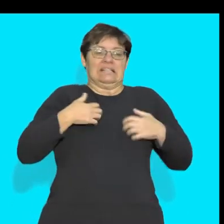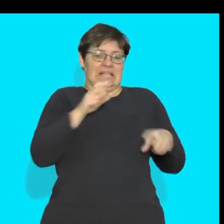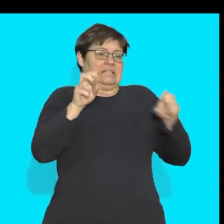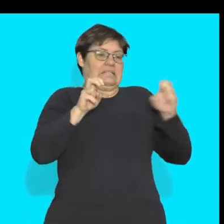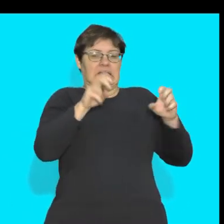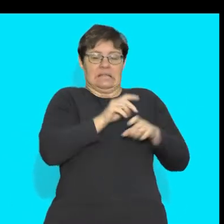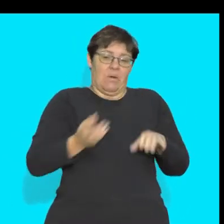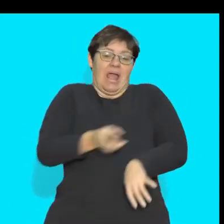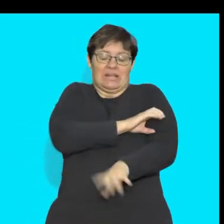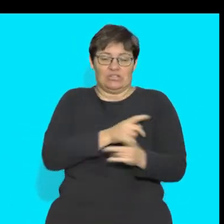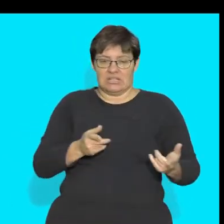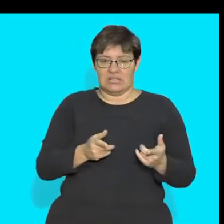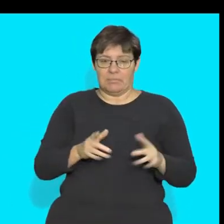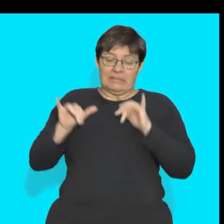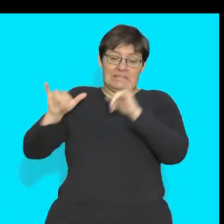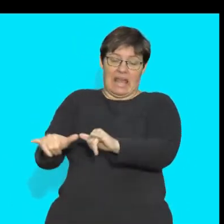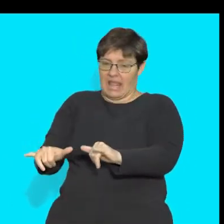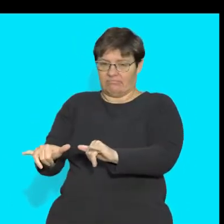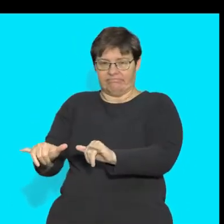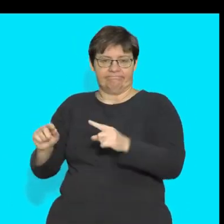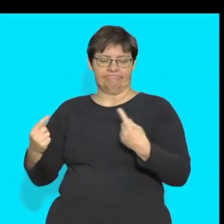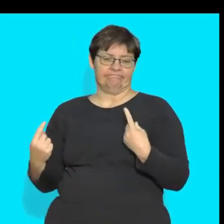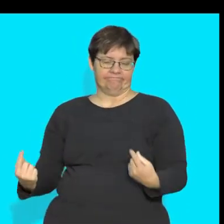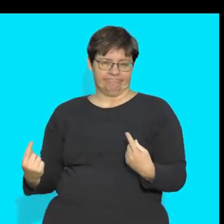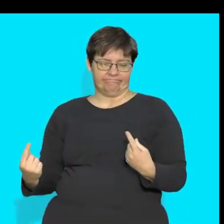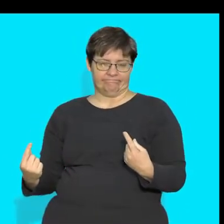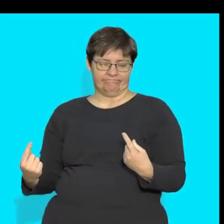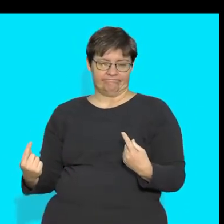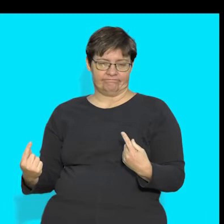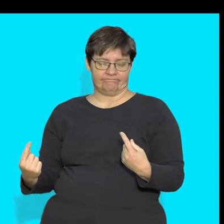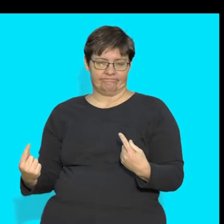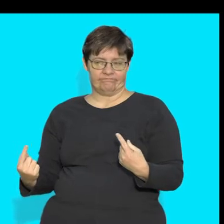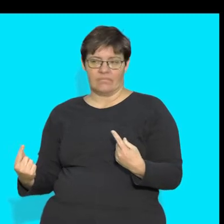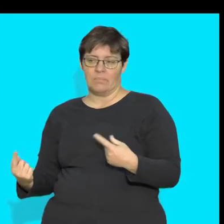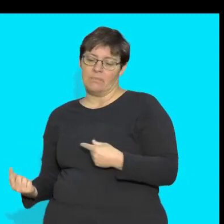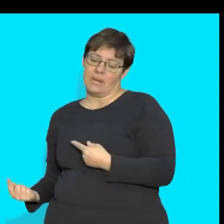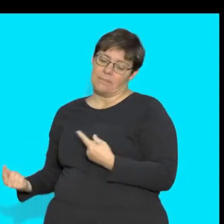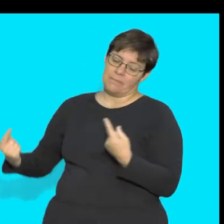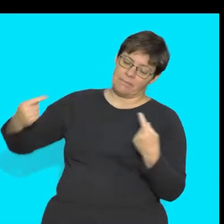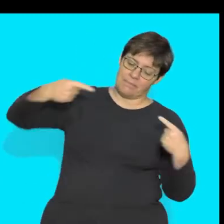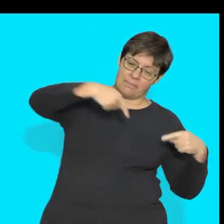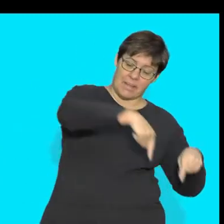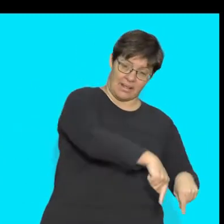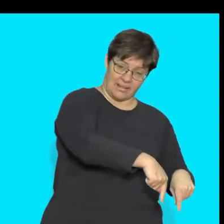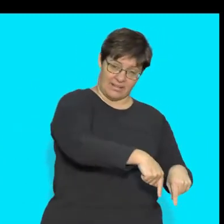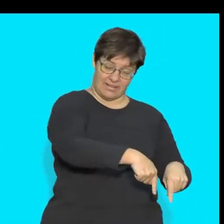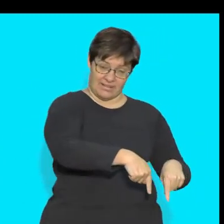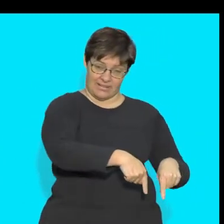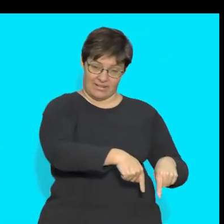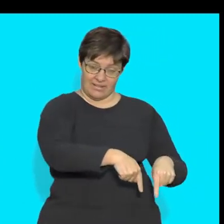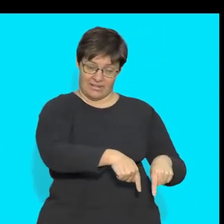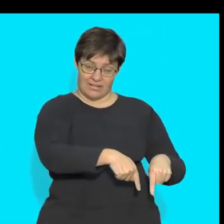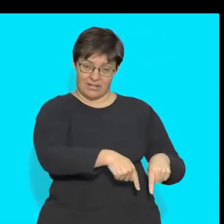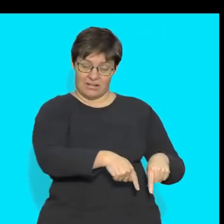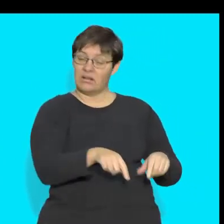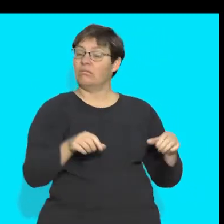excited, but it can't stay there, okay? When it then goes back to where